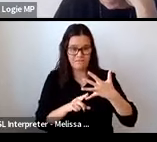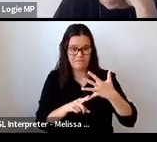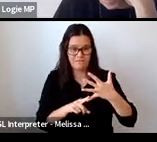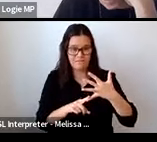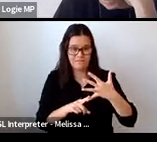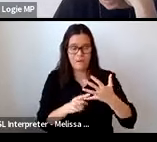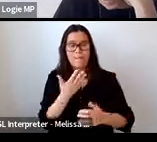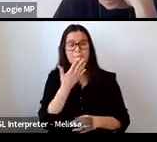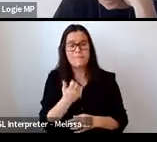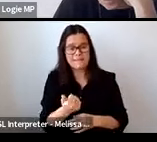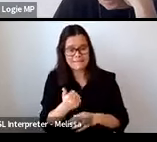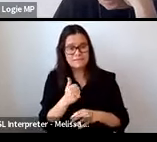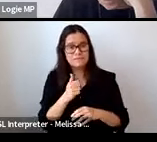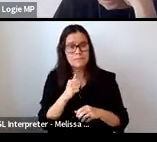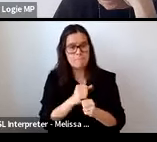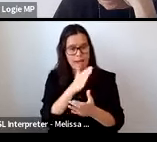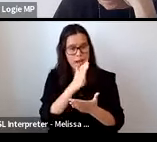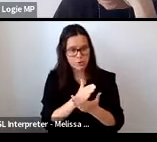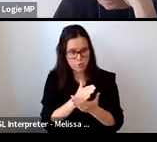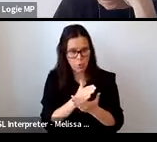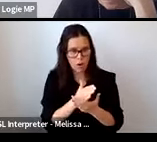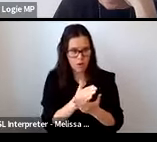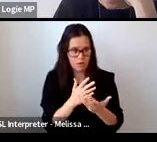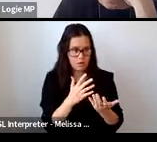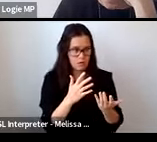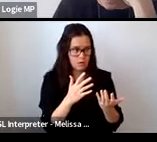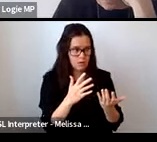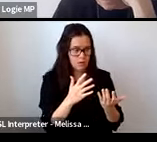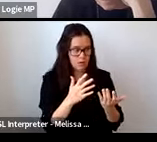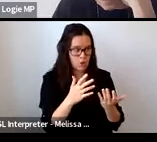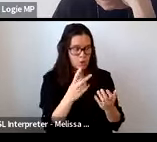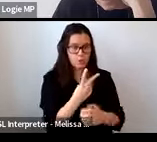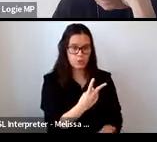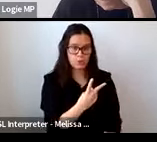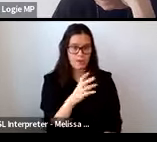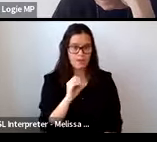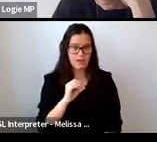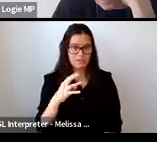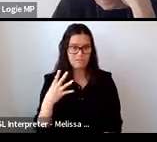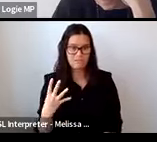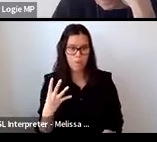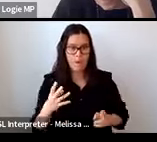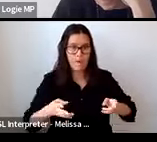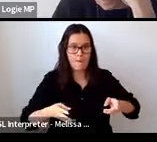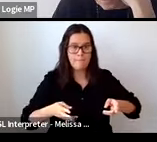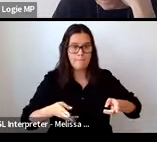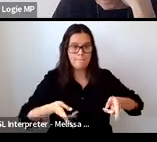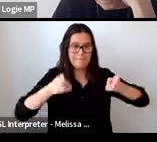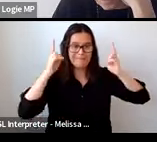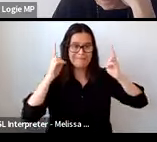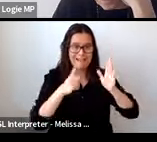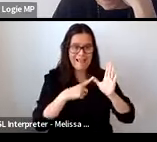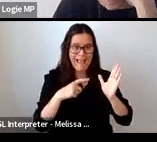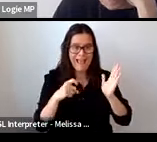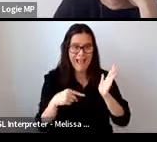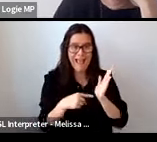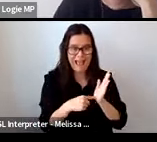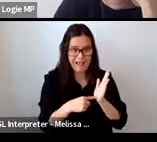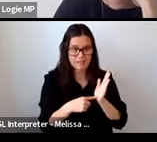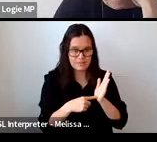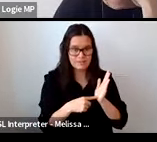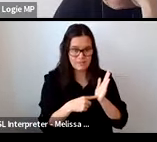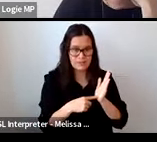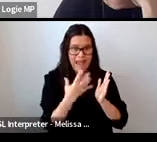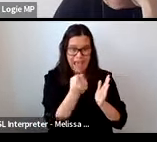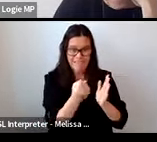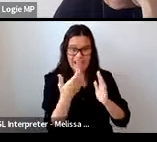please enforce the existing provisions of the 2004 Building Act regarding accessibility. And this is a